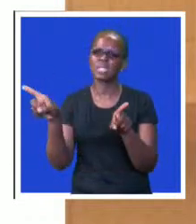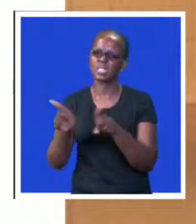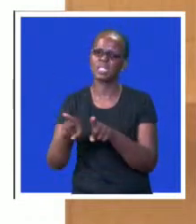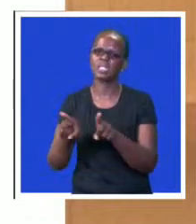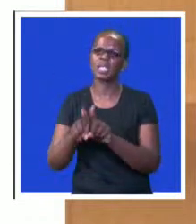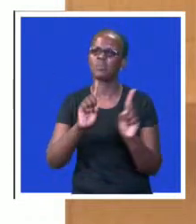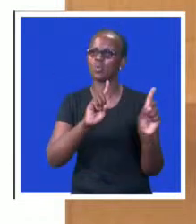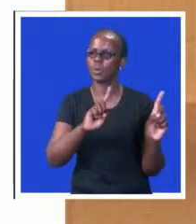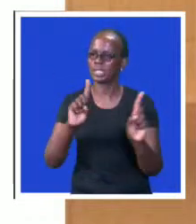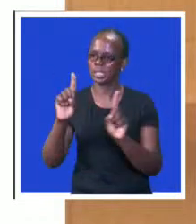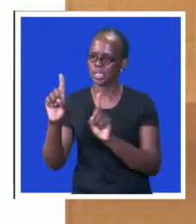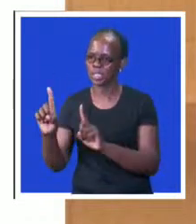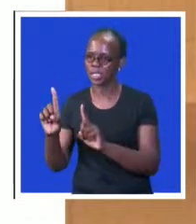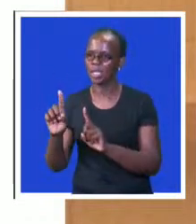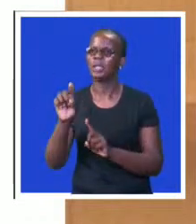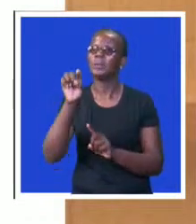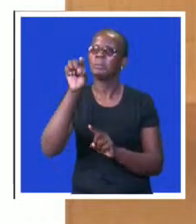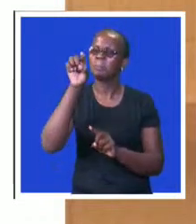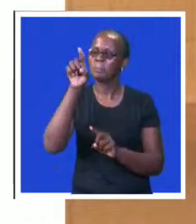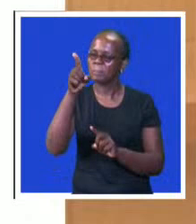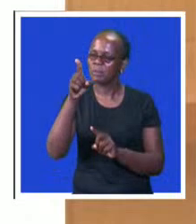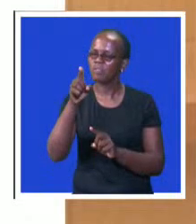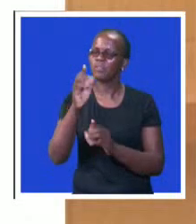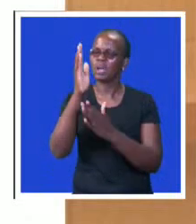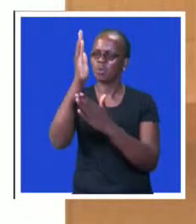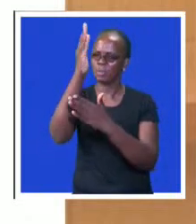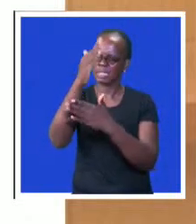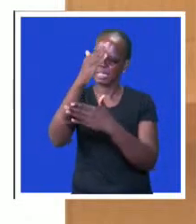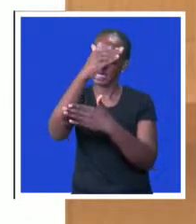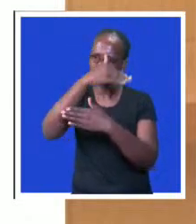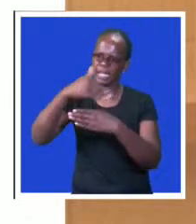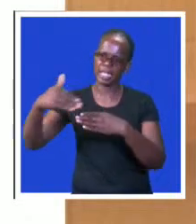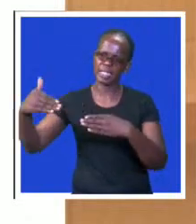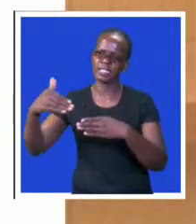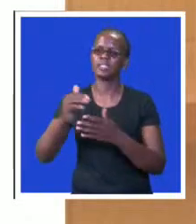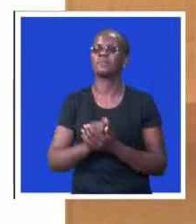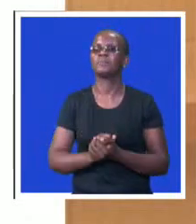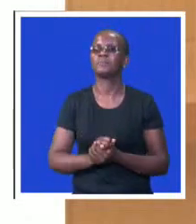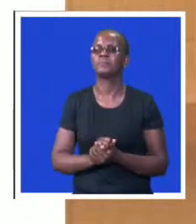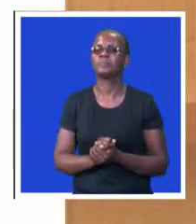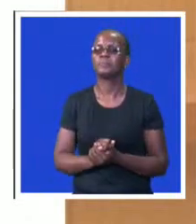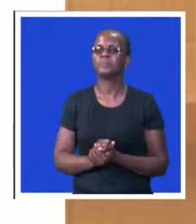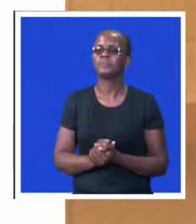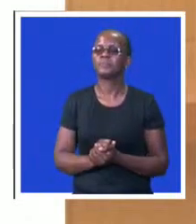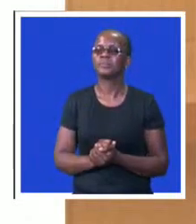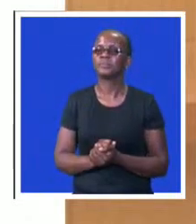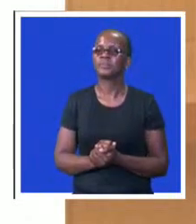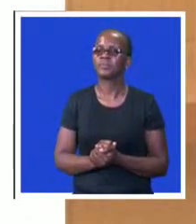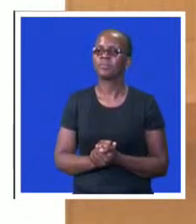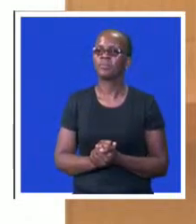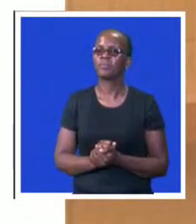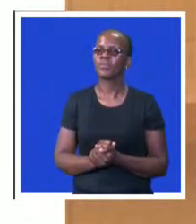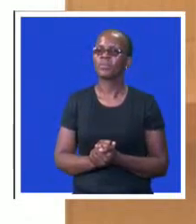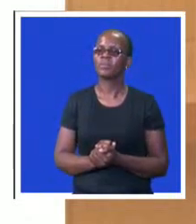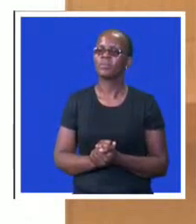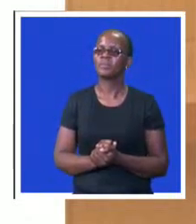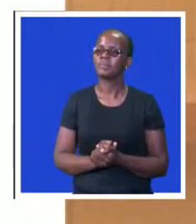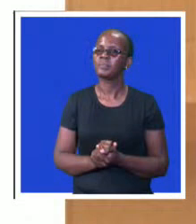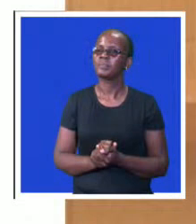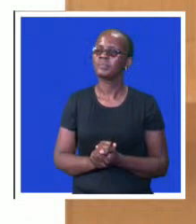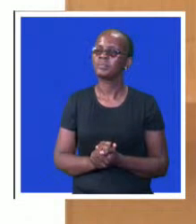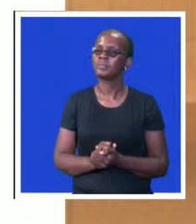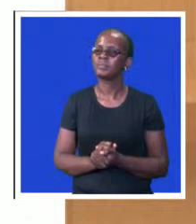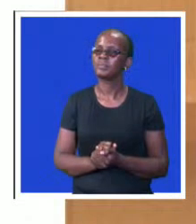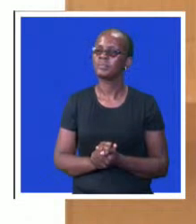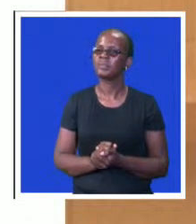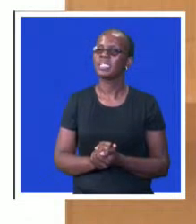decimal point should be on a straight line. 3 times 0 is 0, so we put our 0 there.